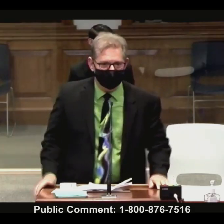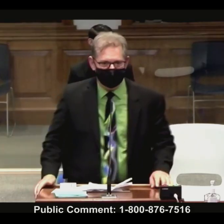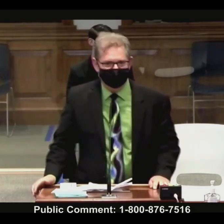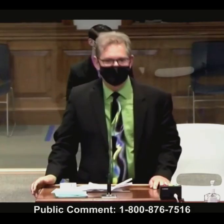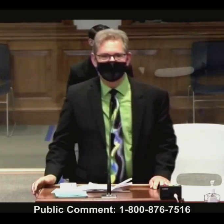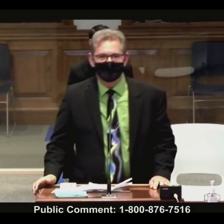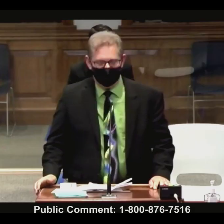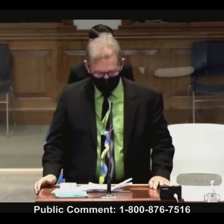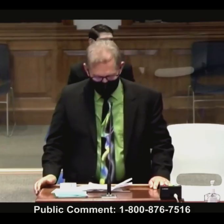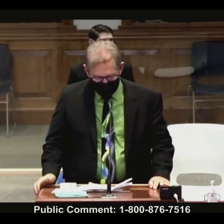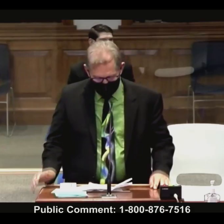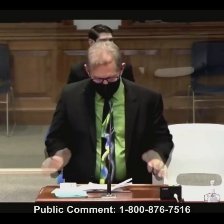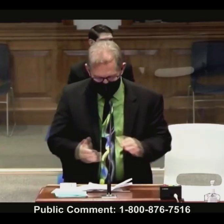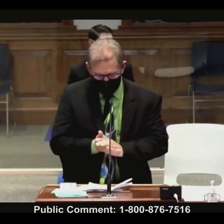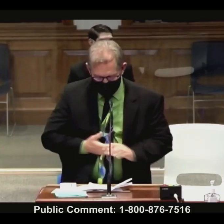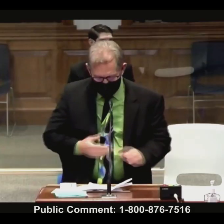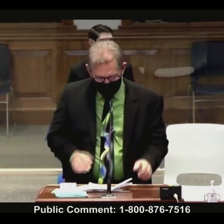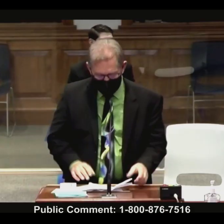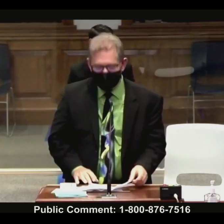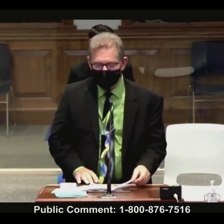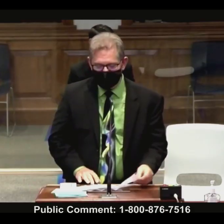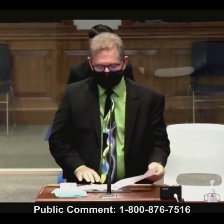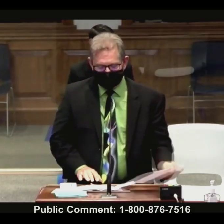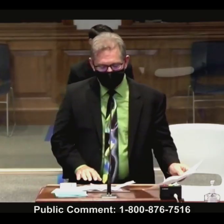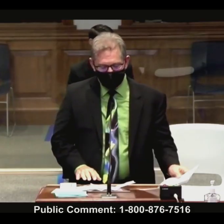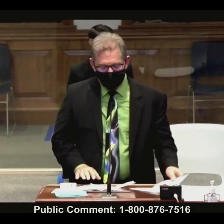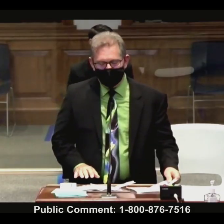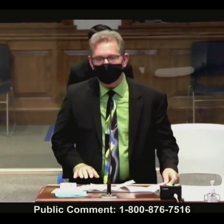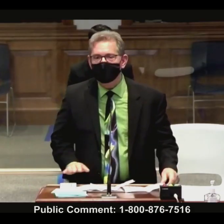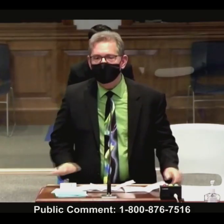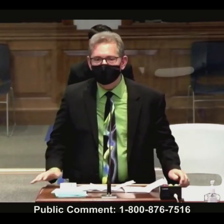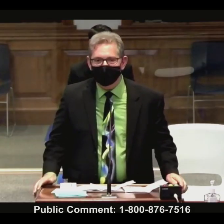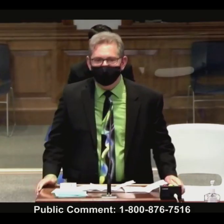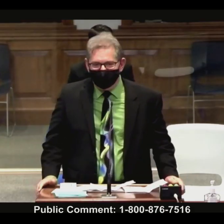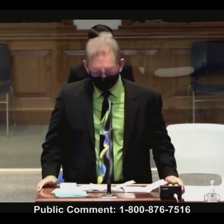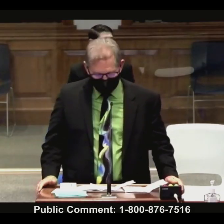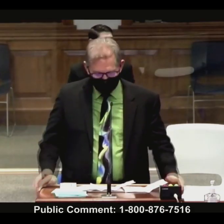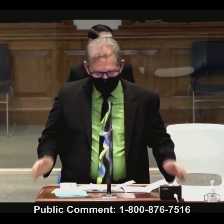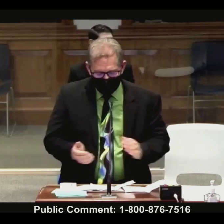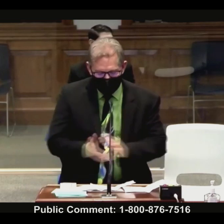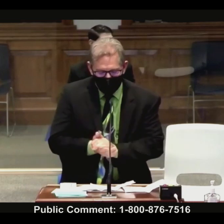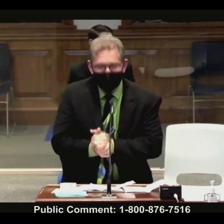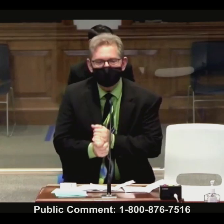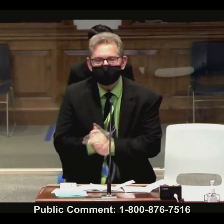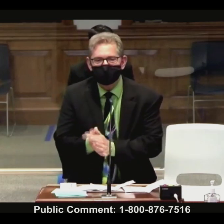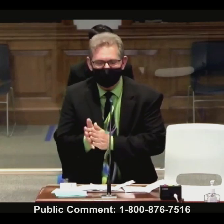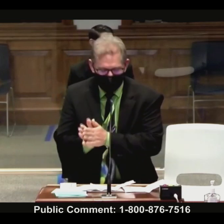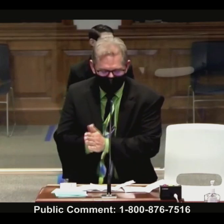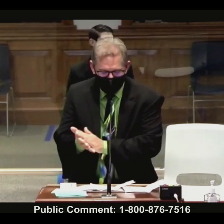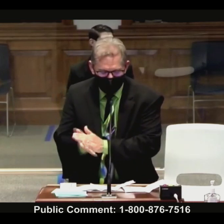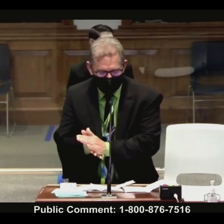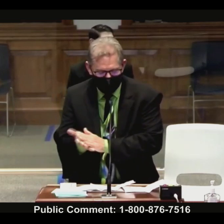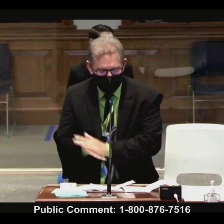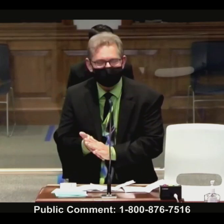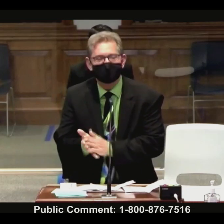and lifeguarding." And I always wondered, what did I do wrong? And why was she putting me off